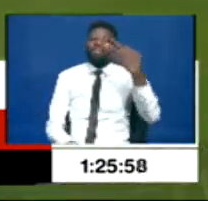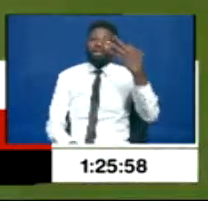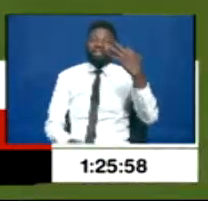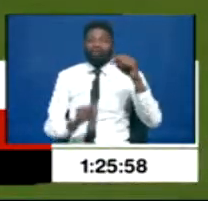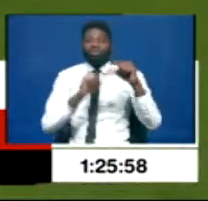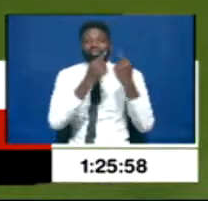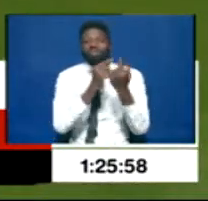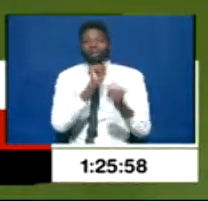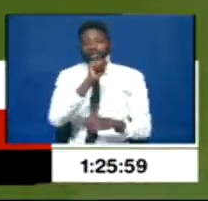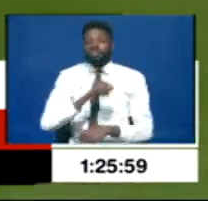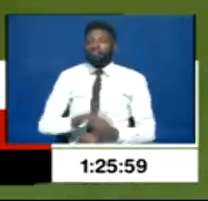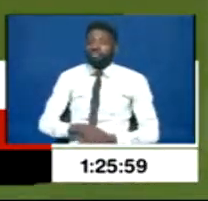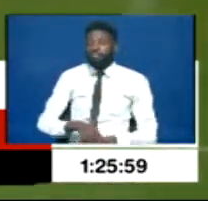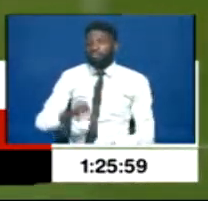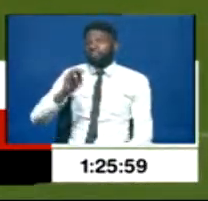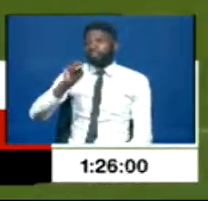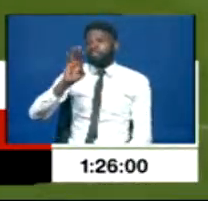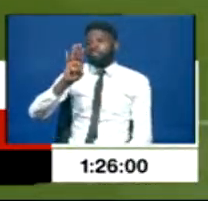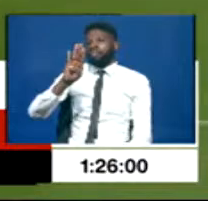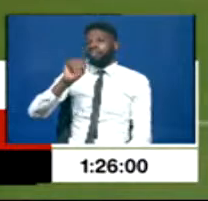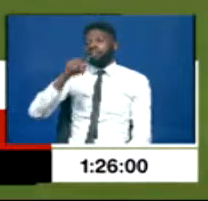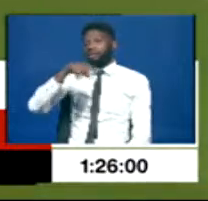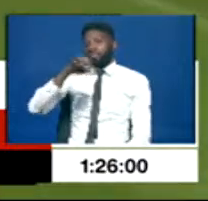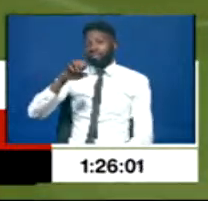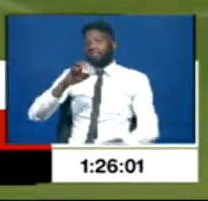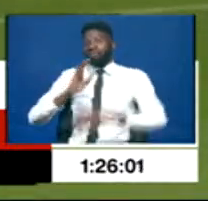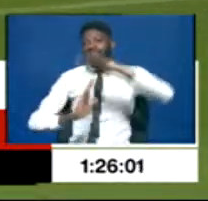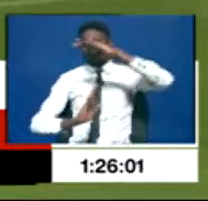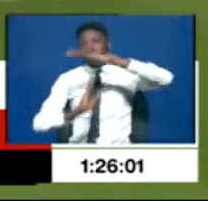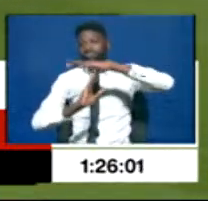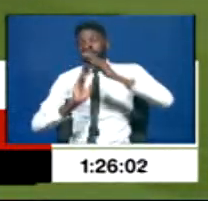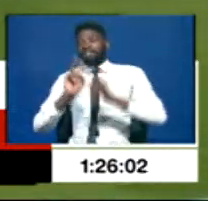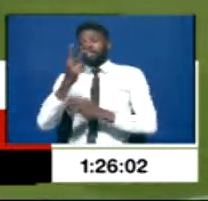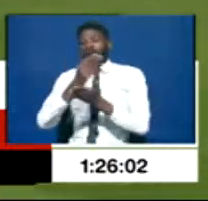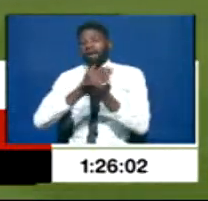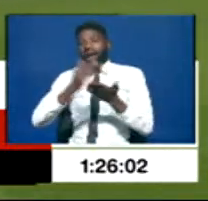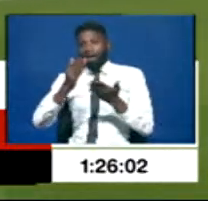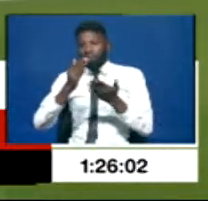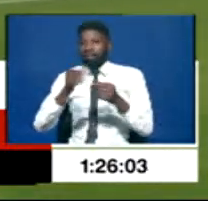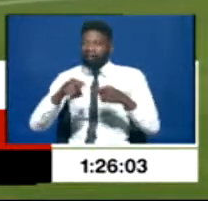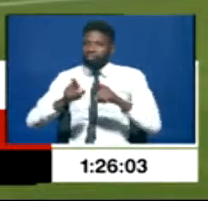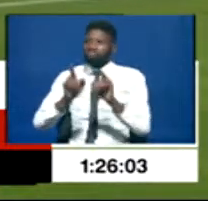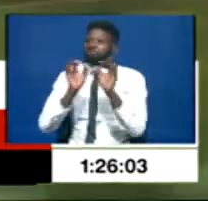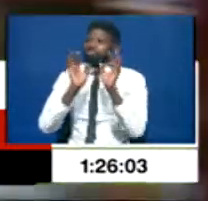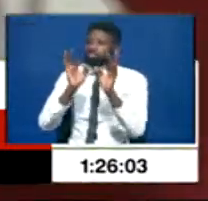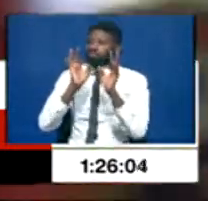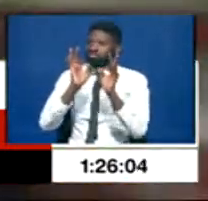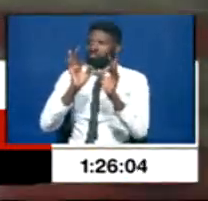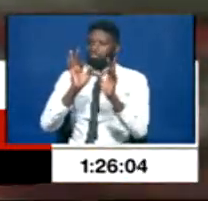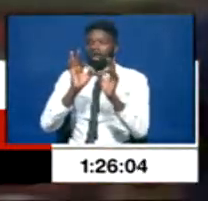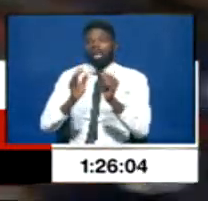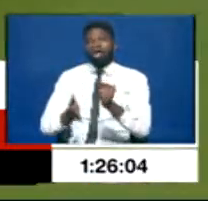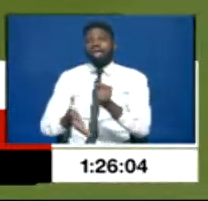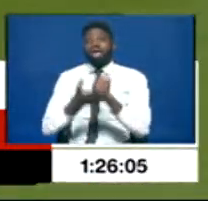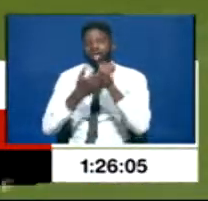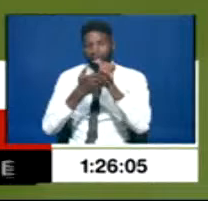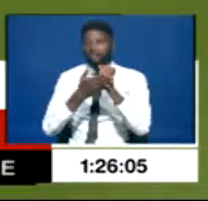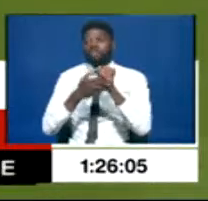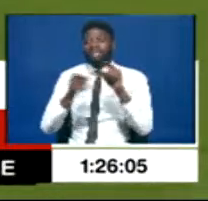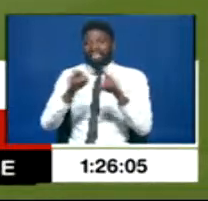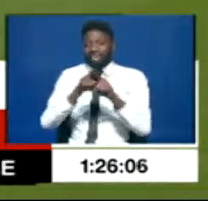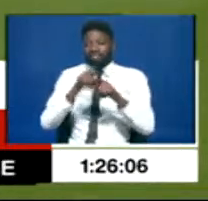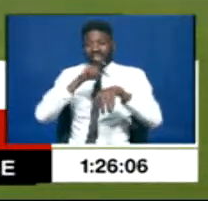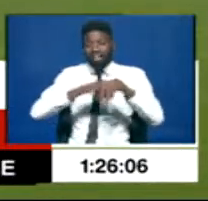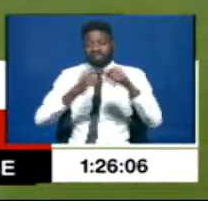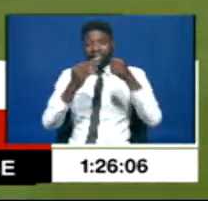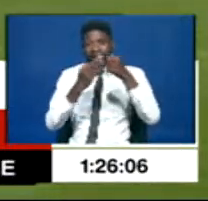Mbappe, on a second-half substitute, finished smartly after a lightning break from the visitors led to the equaliser on 83 minutes. Bristol